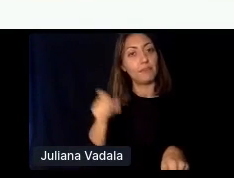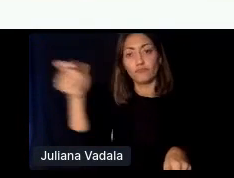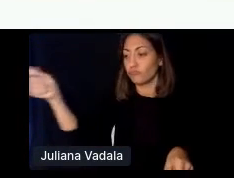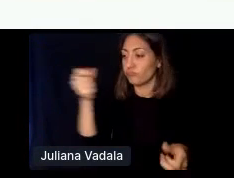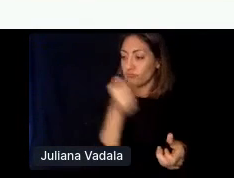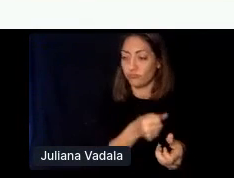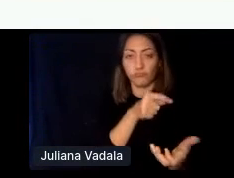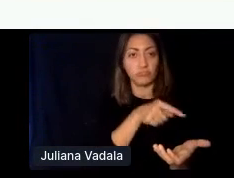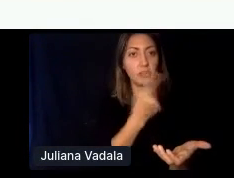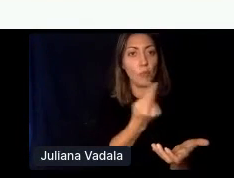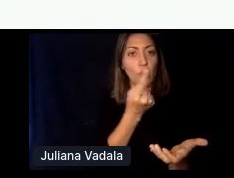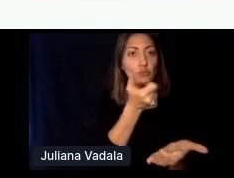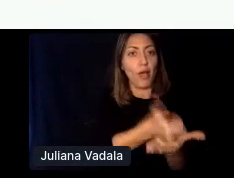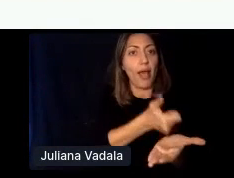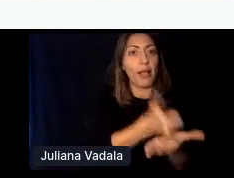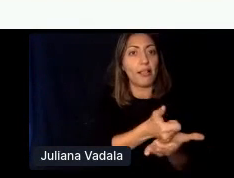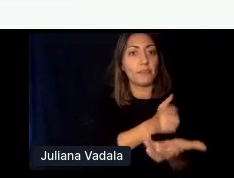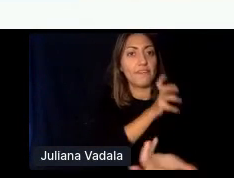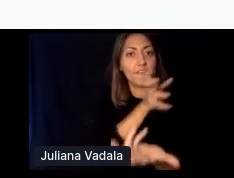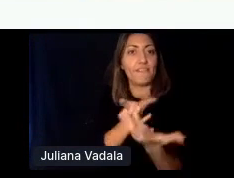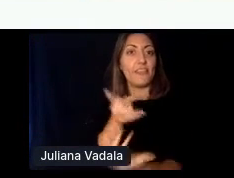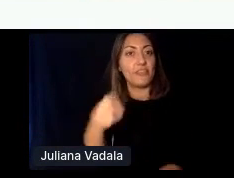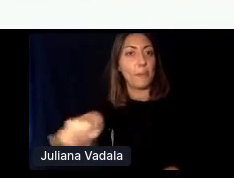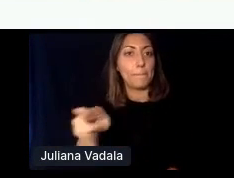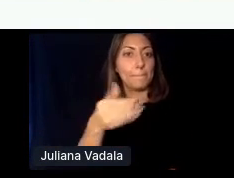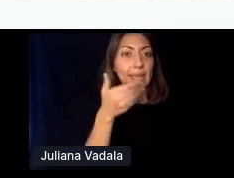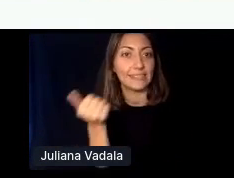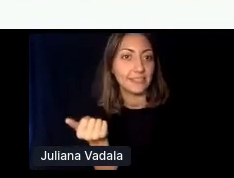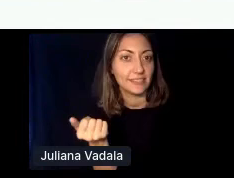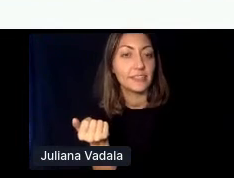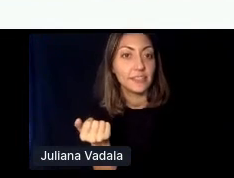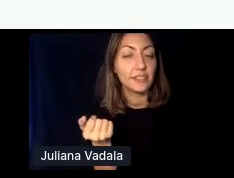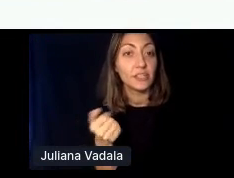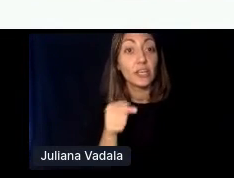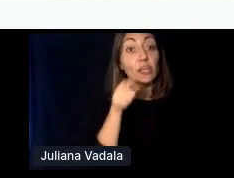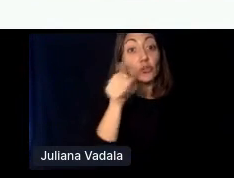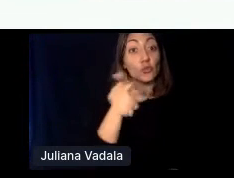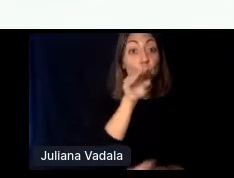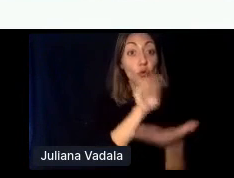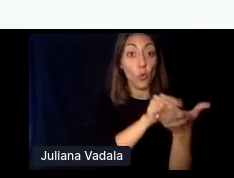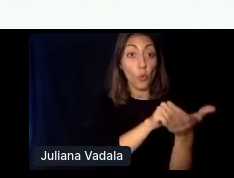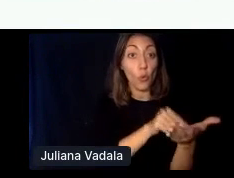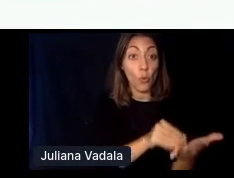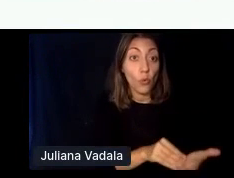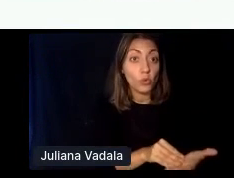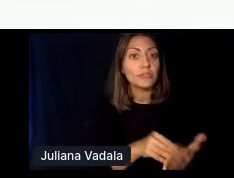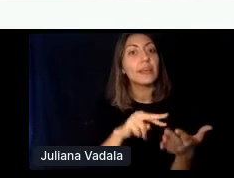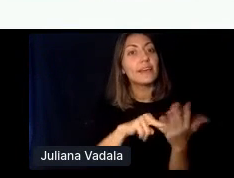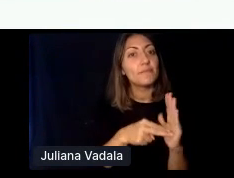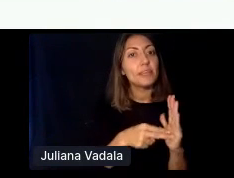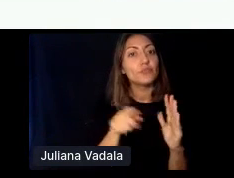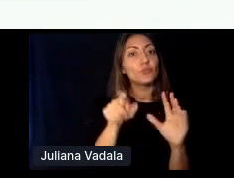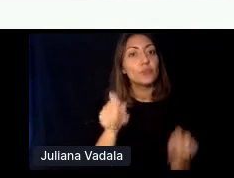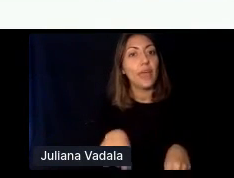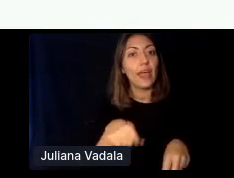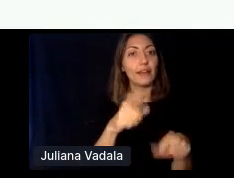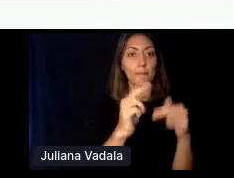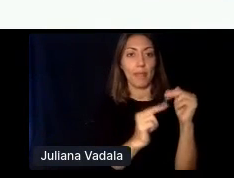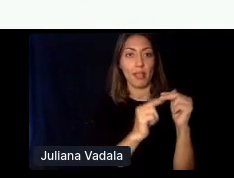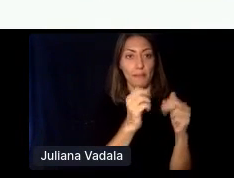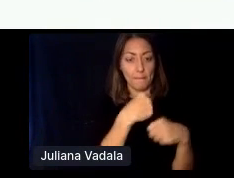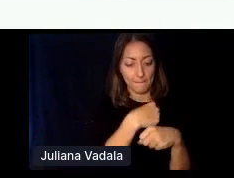are the ability to take notes. So you can really build up an accurate file and really communicate the best way possible with this